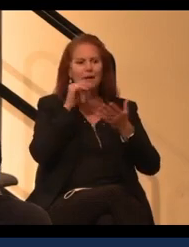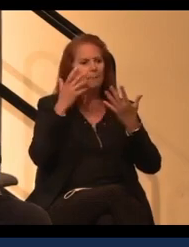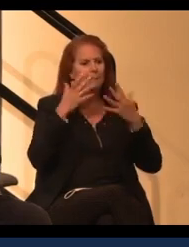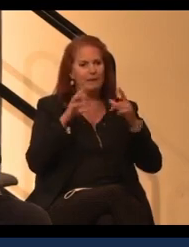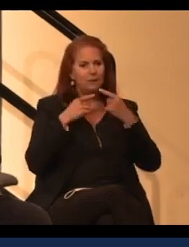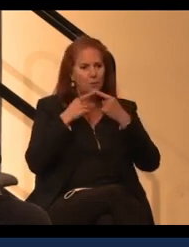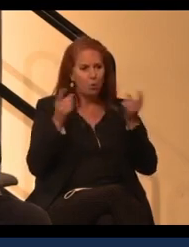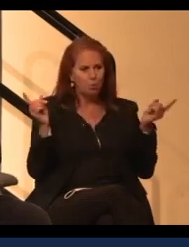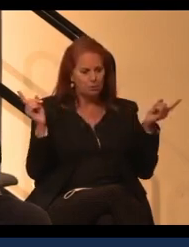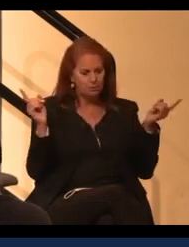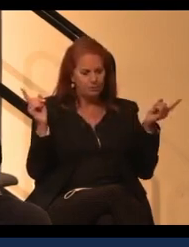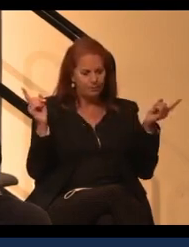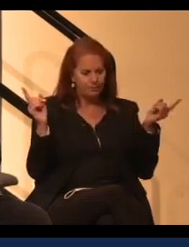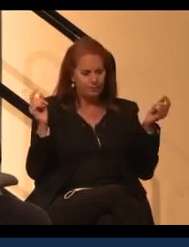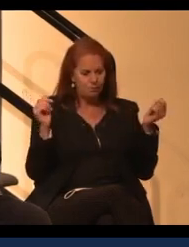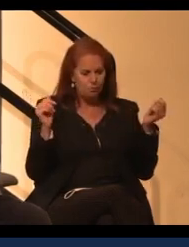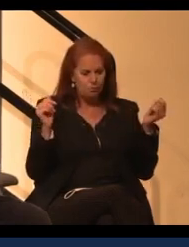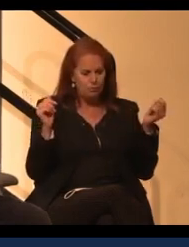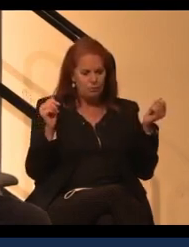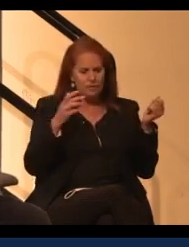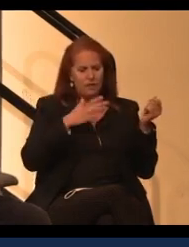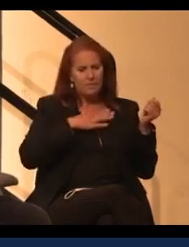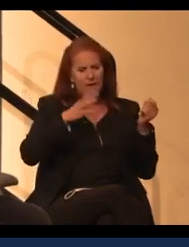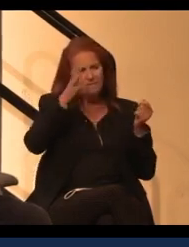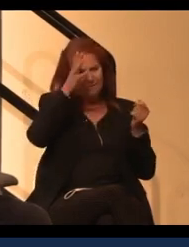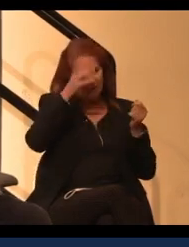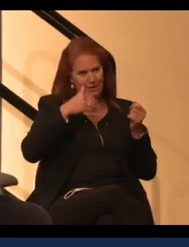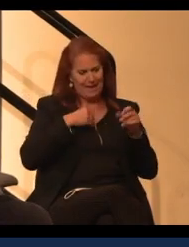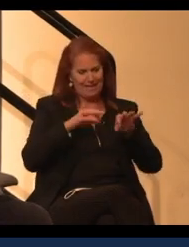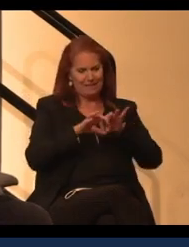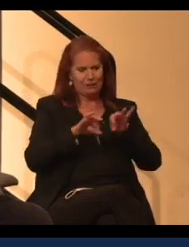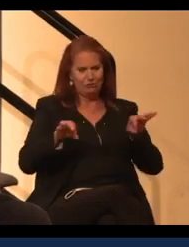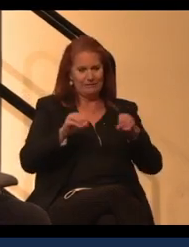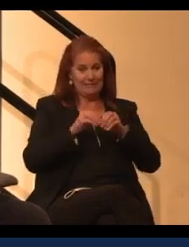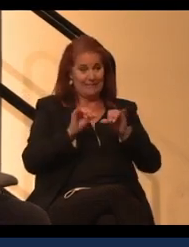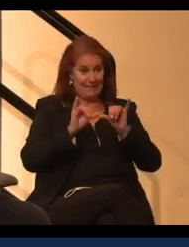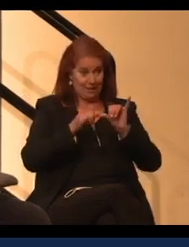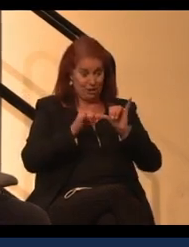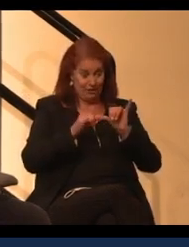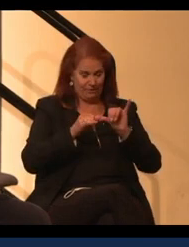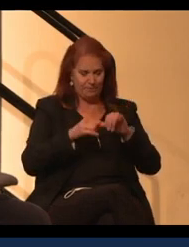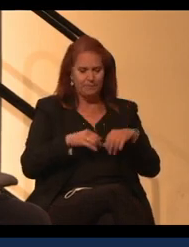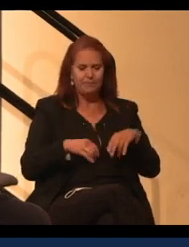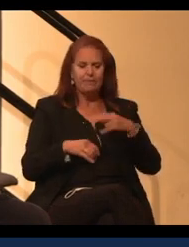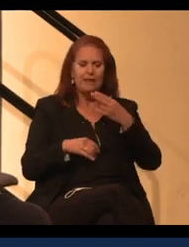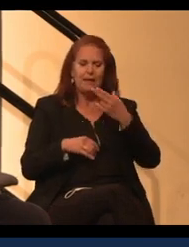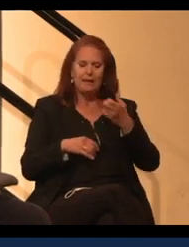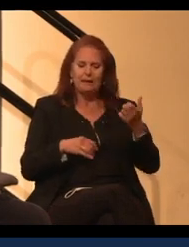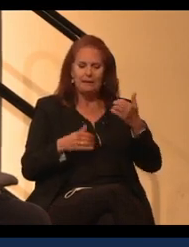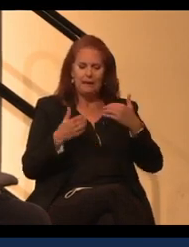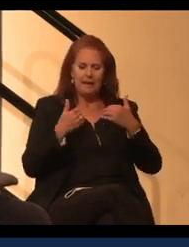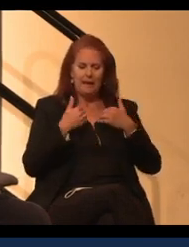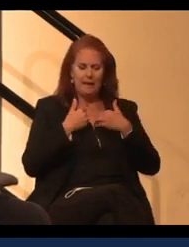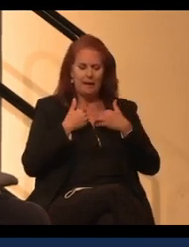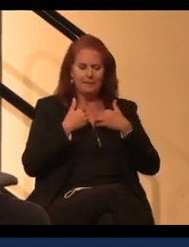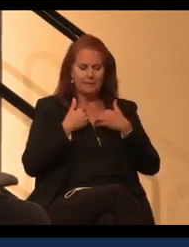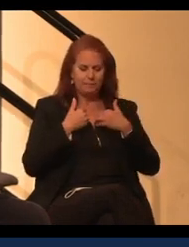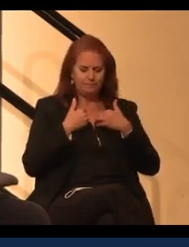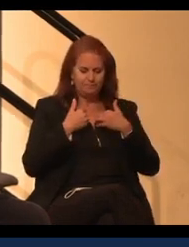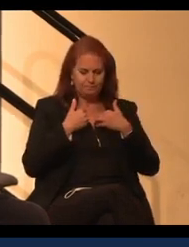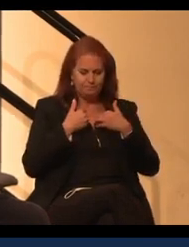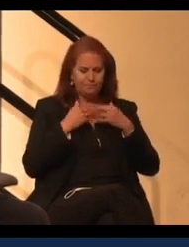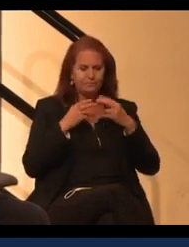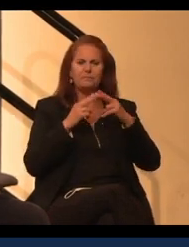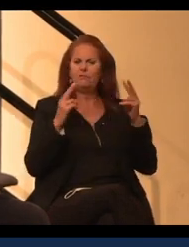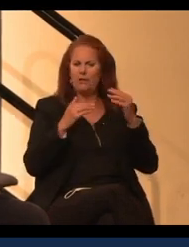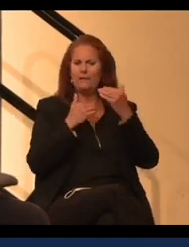told. So my father had a degree in engineering, and he had a very